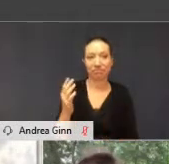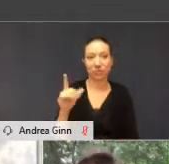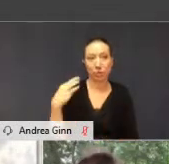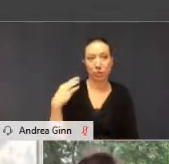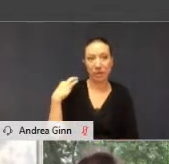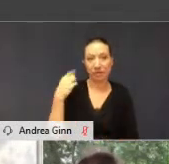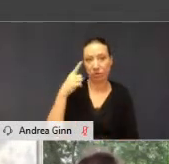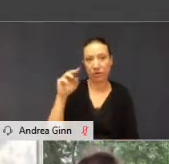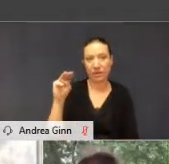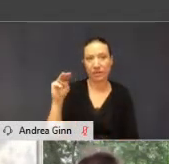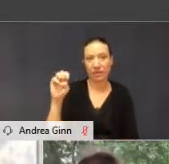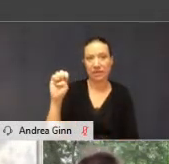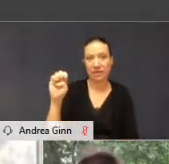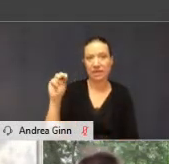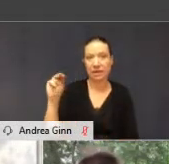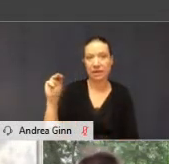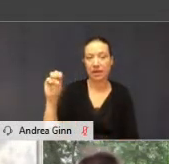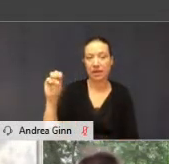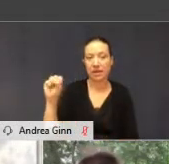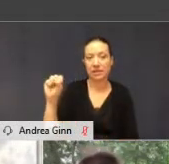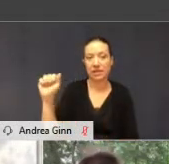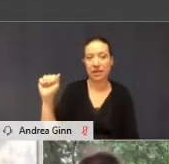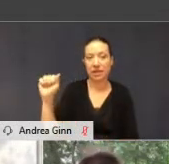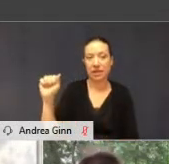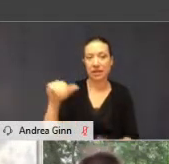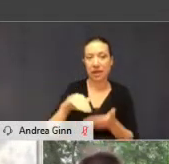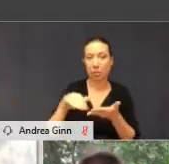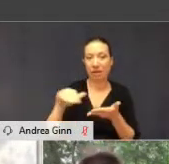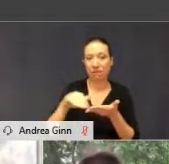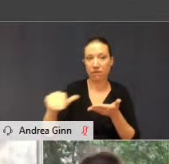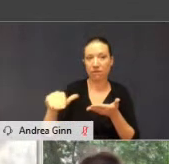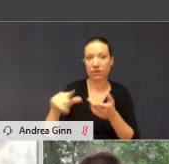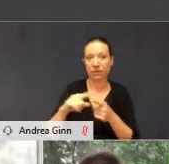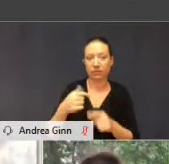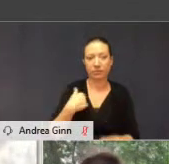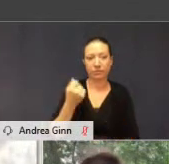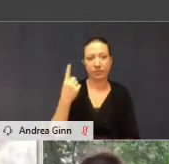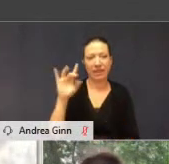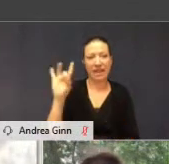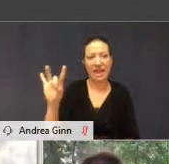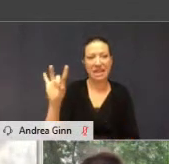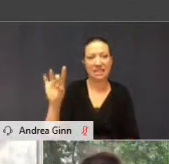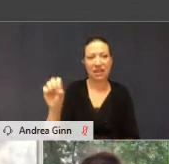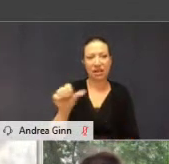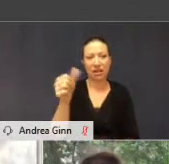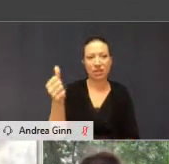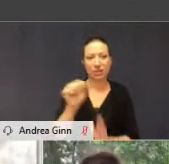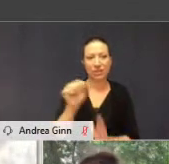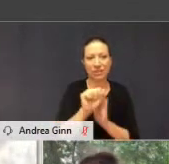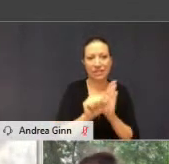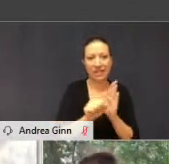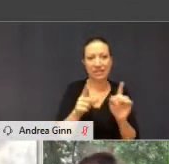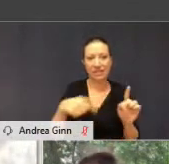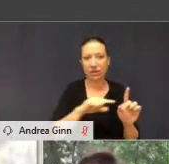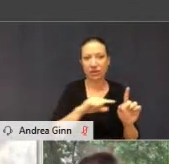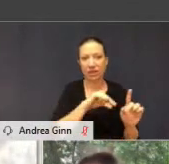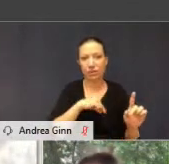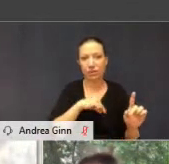waiver, it's my understanding that 8 other states are eligible to